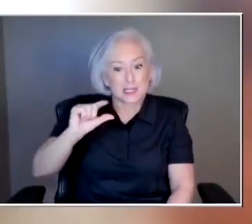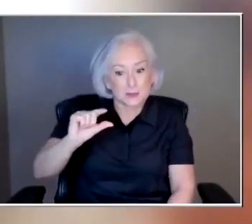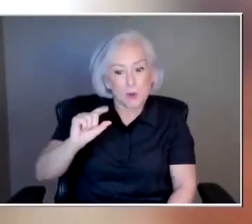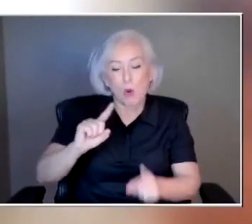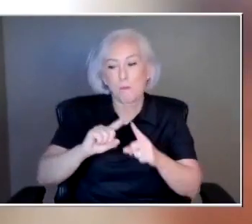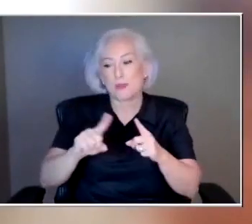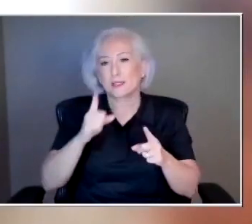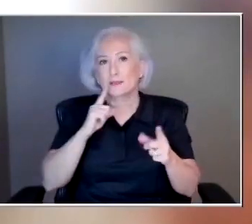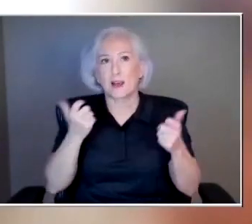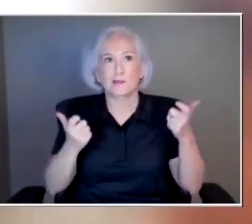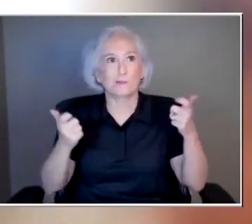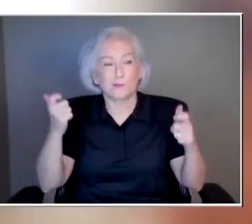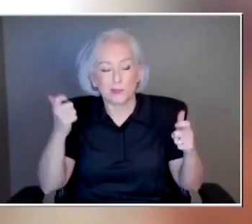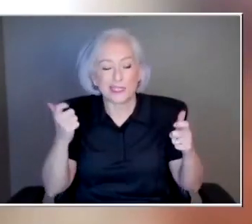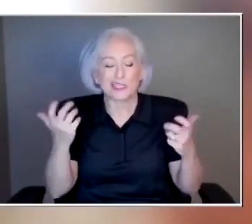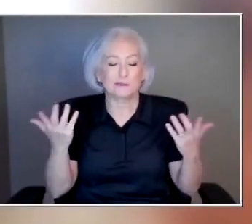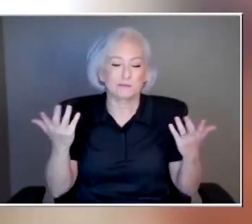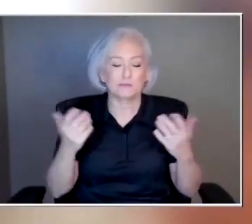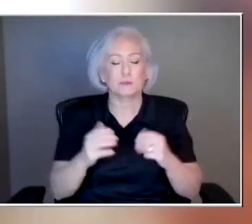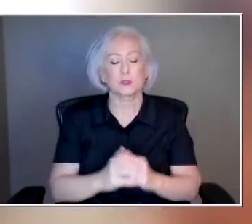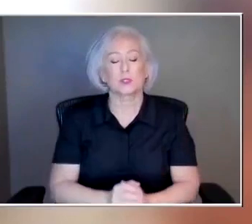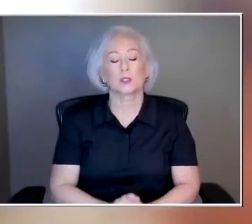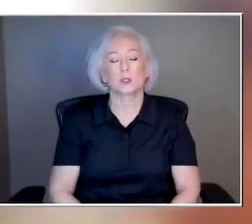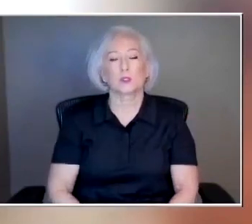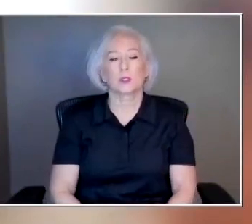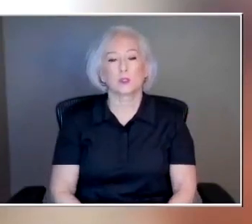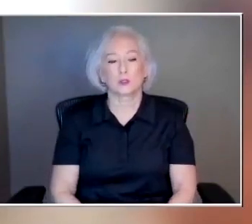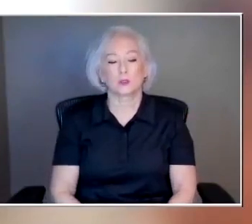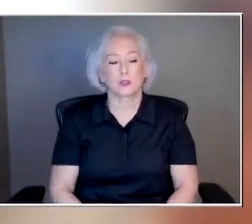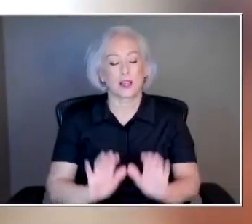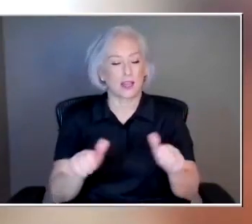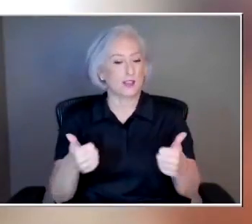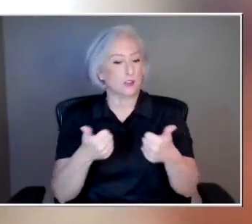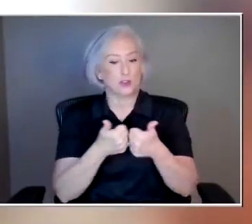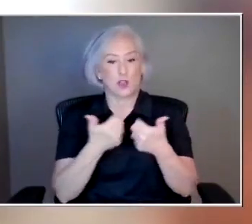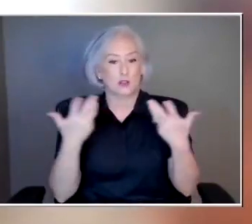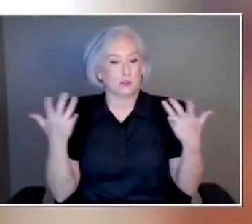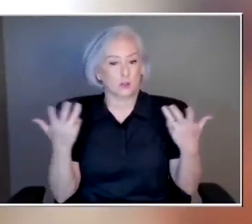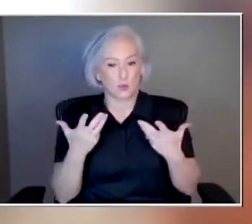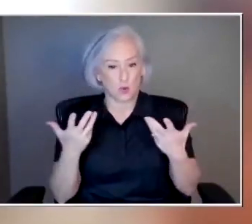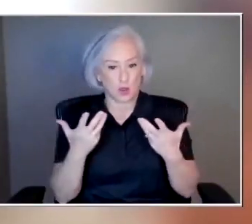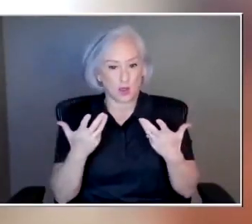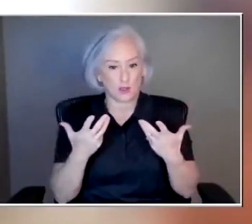either. And one of the challenges with lymphedema is it can happen,